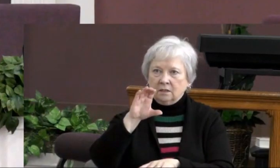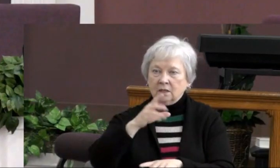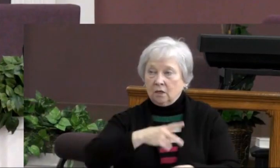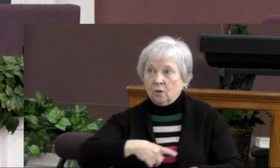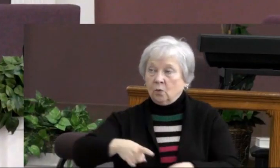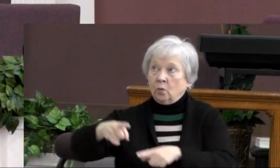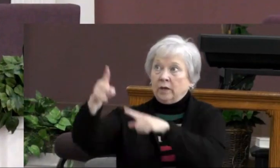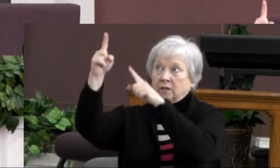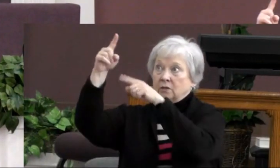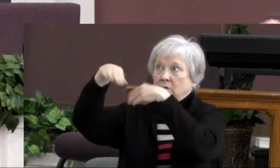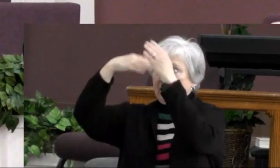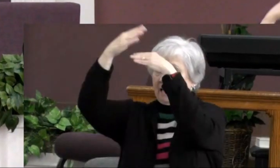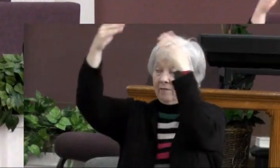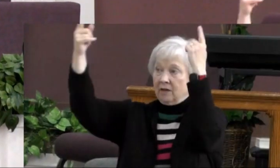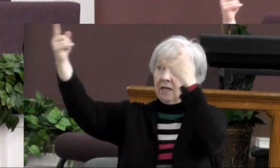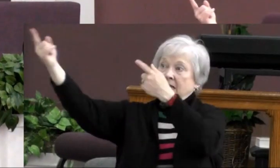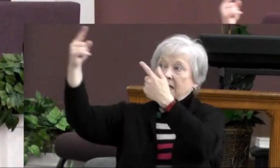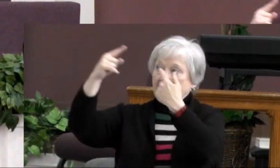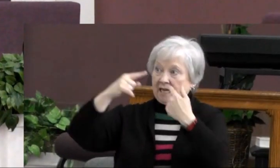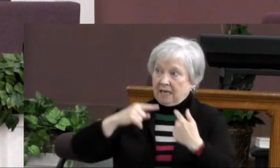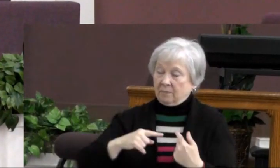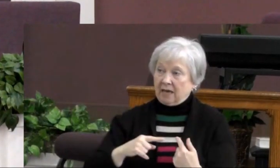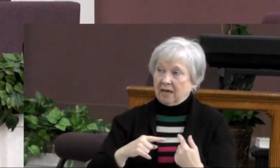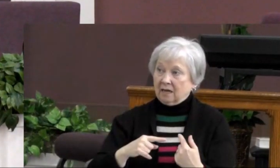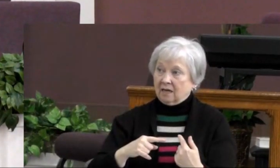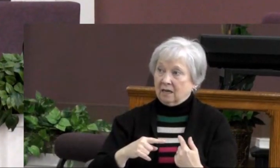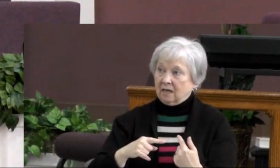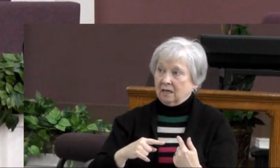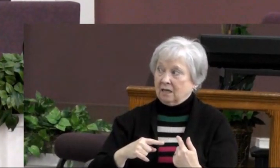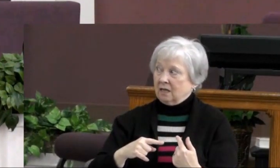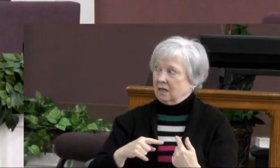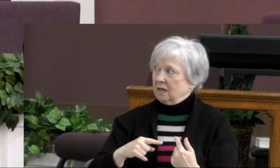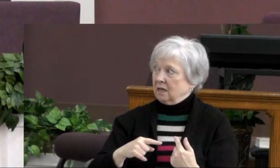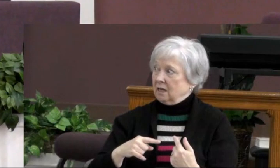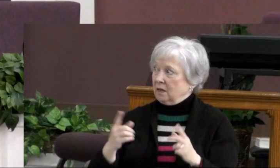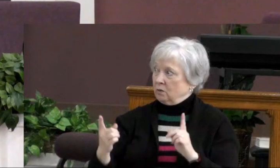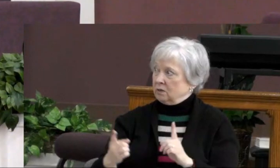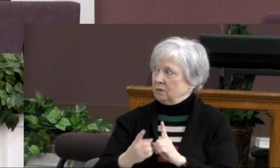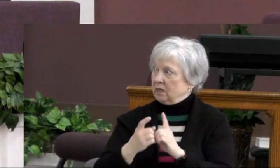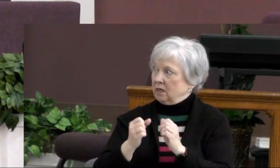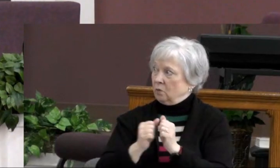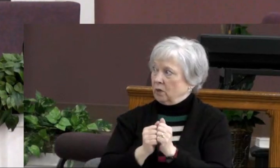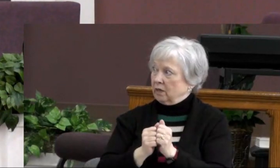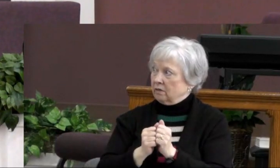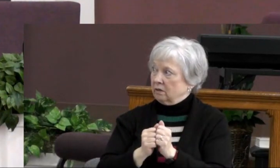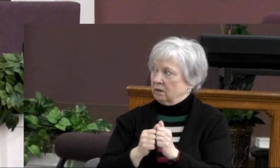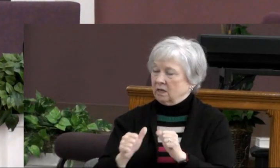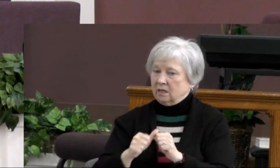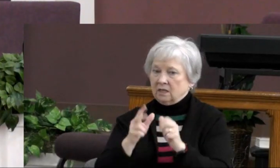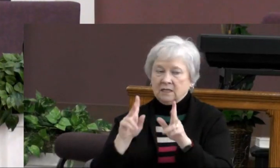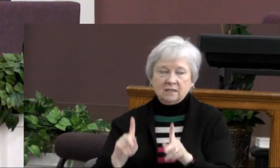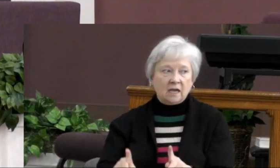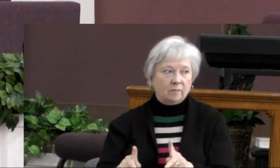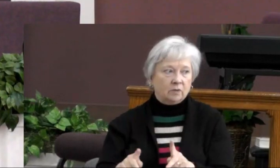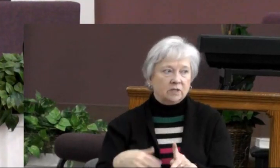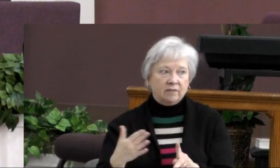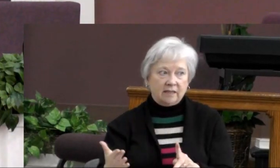he came back and was meeting with the disciples. They were there.